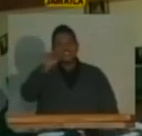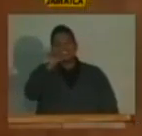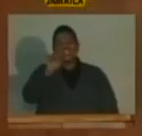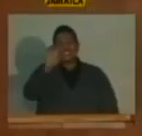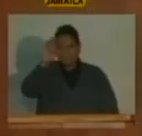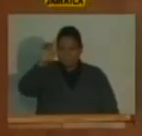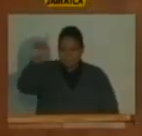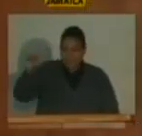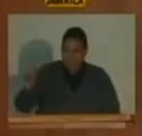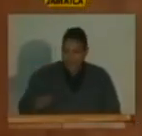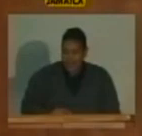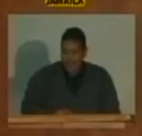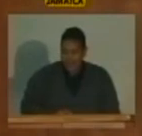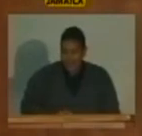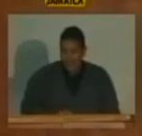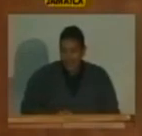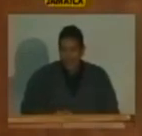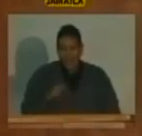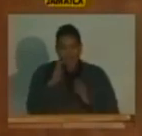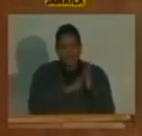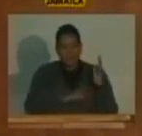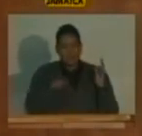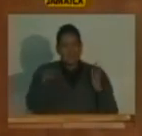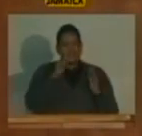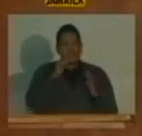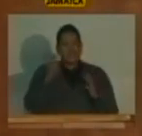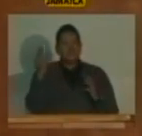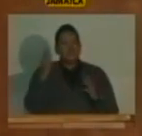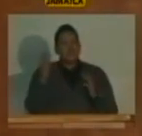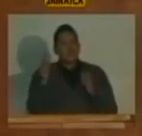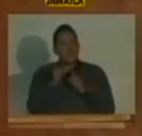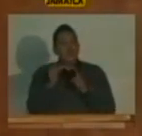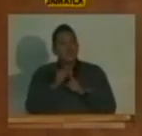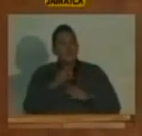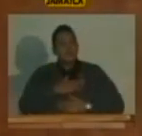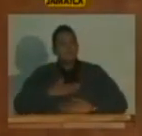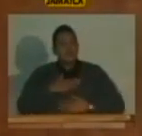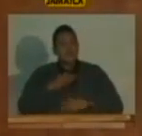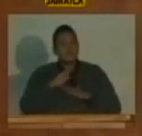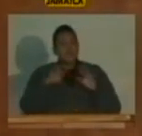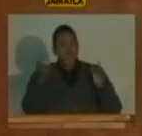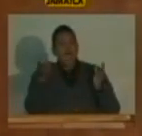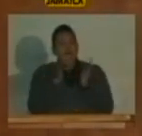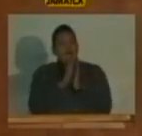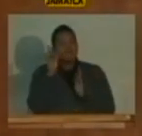will stop at nothing in an effort to prop up a failing government and a